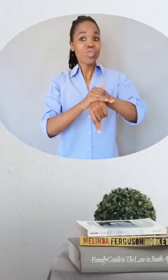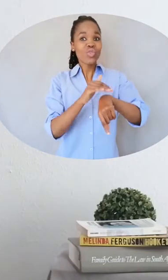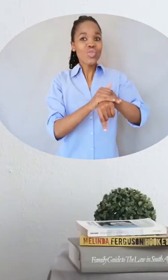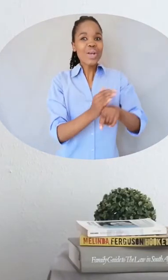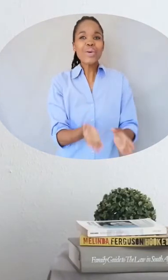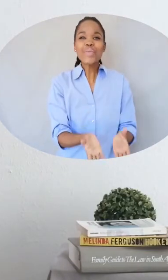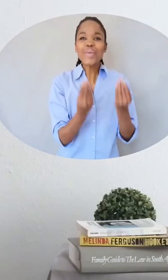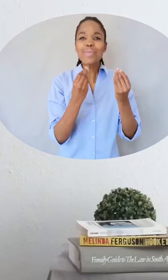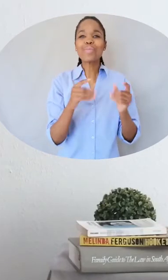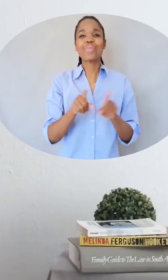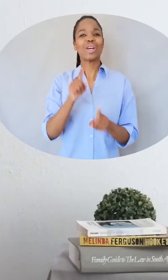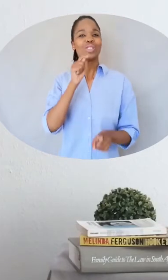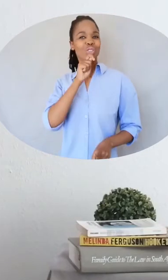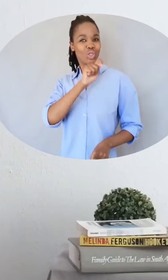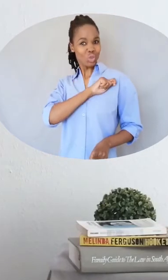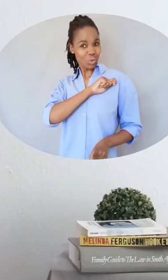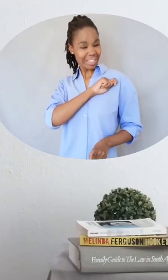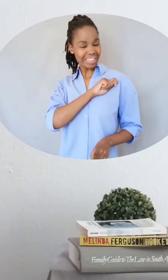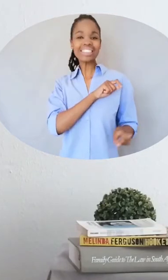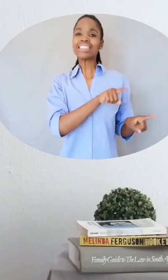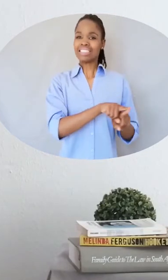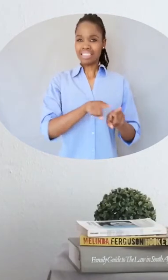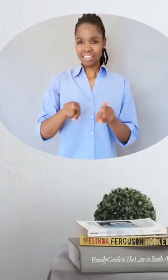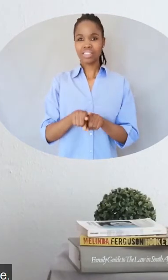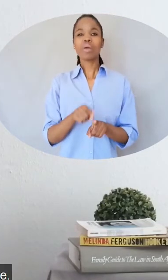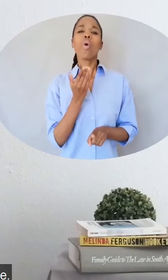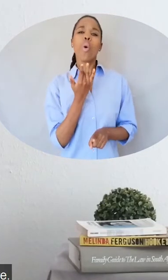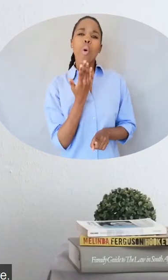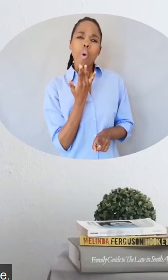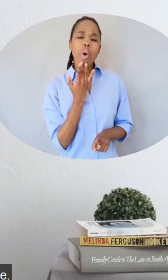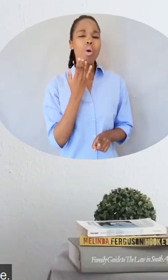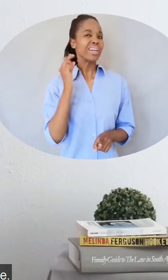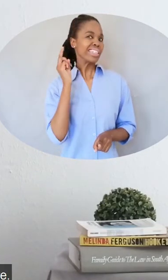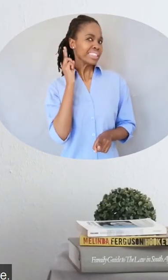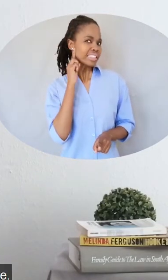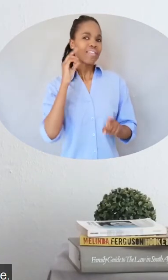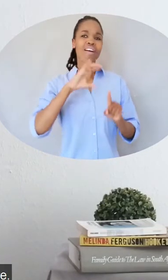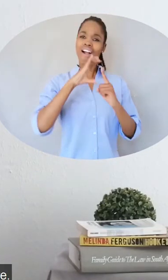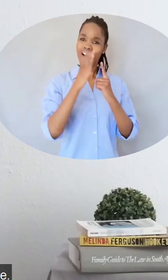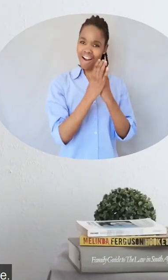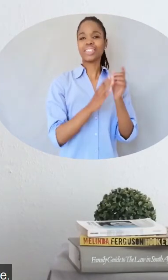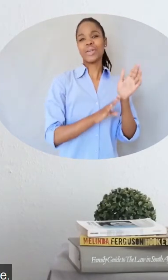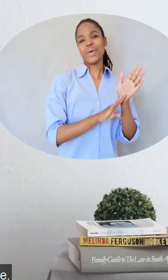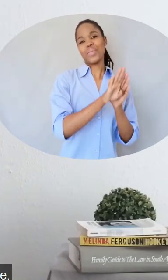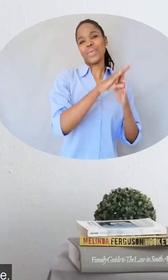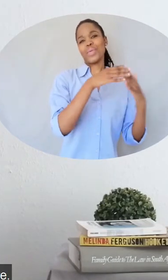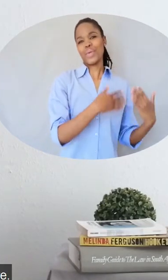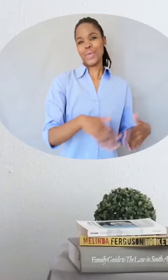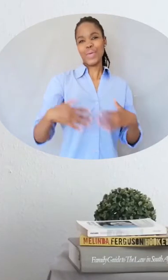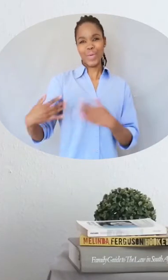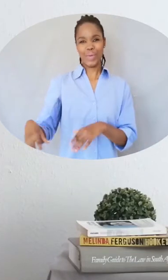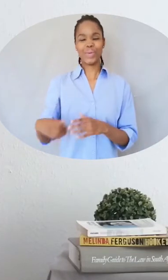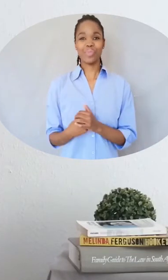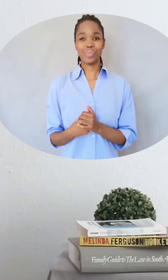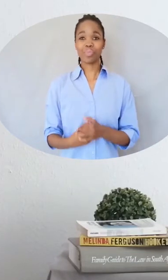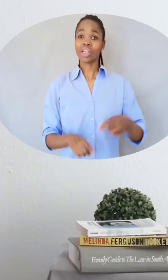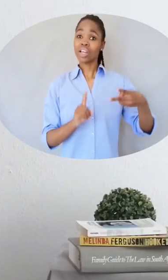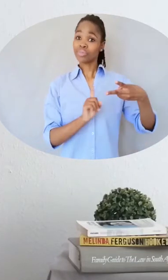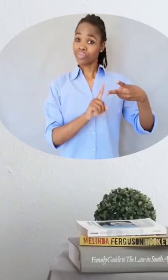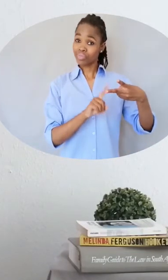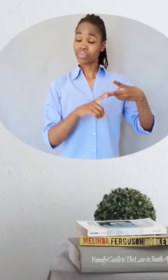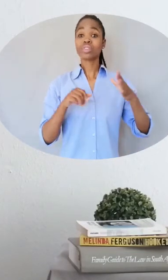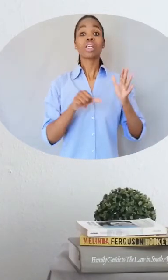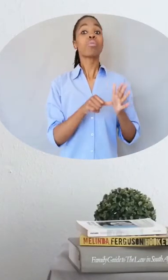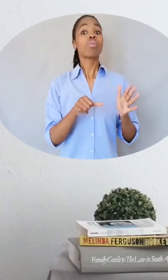make friends, to build trust and to learn about the culture. So my second tip